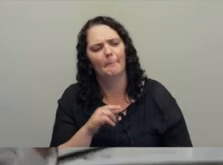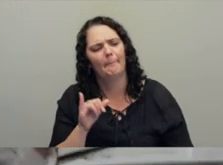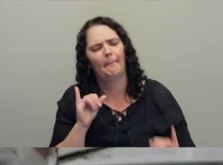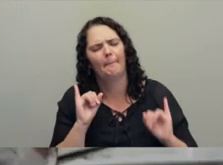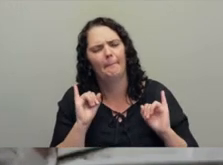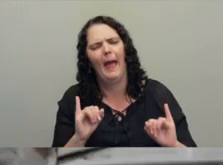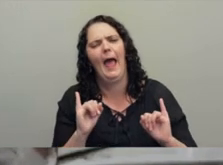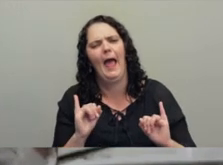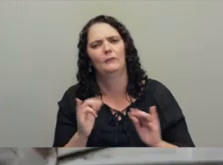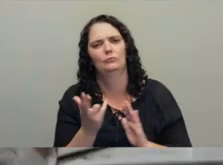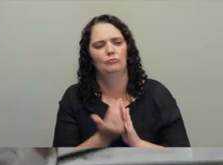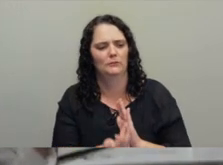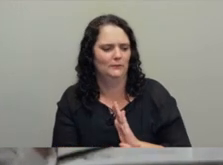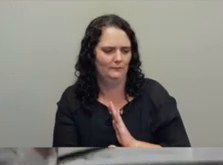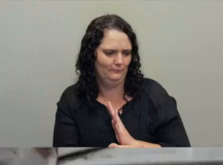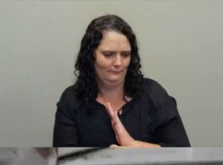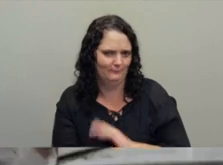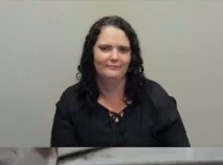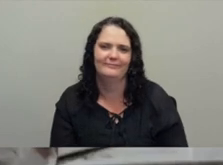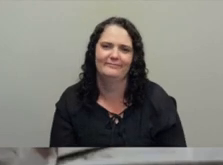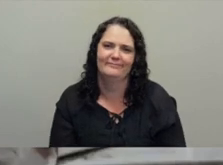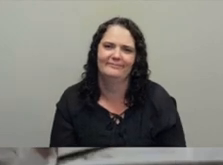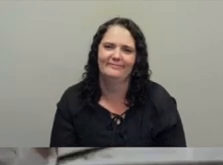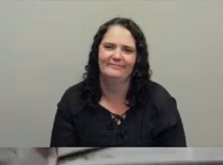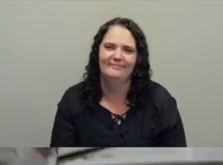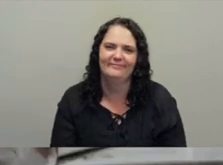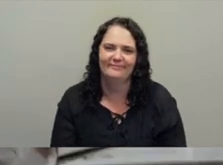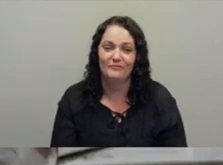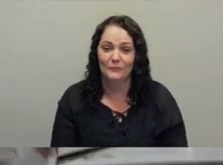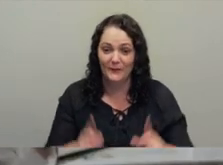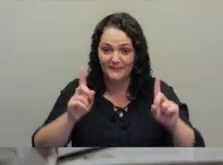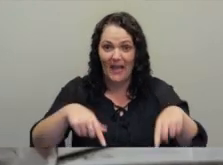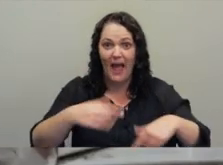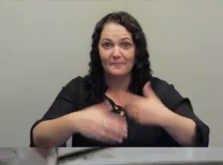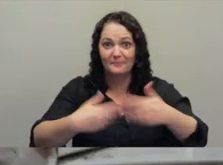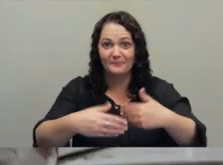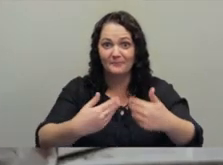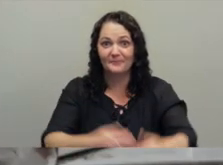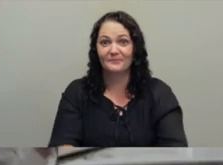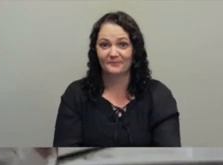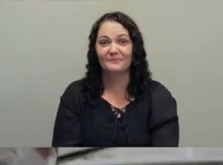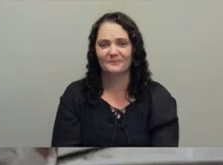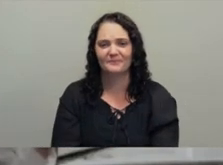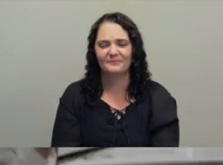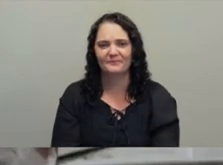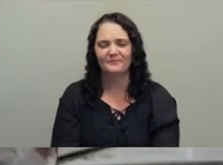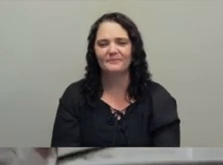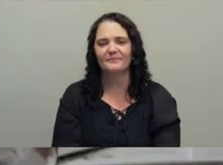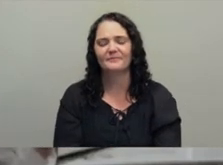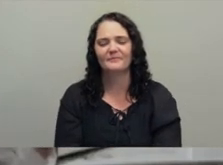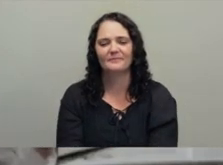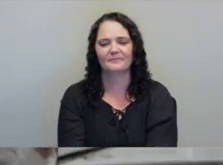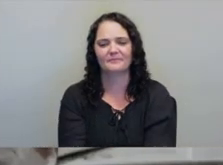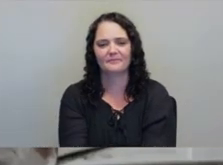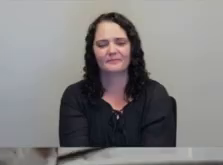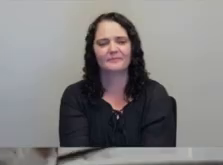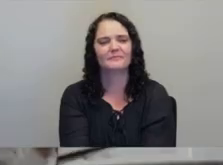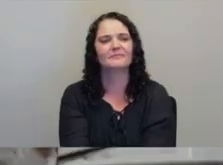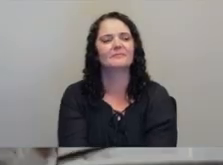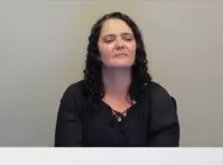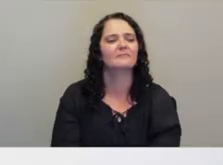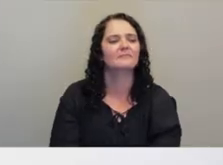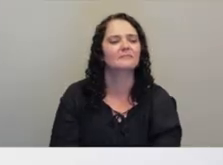bad drawing. Okay. All right. Let's go. All right. Let's dive right in. All right. Let's do another one. Here we go. All